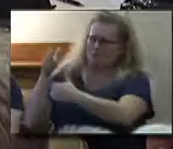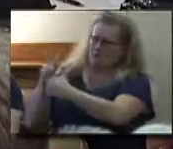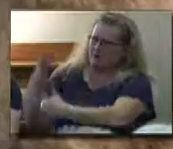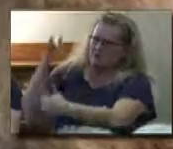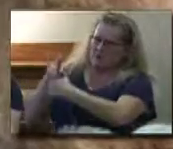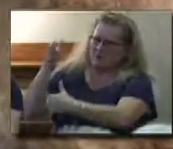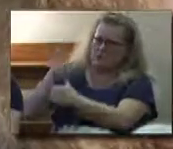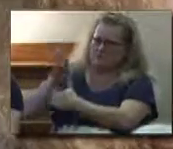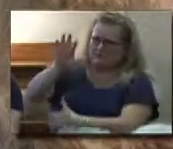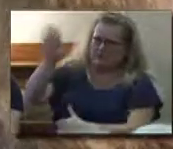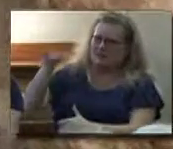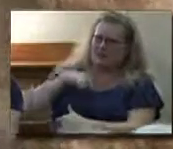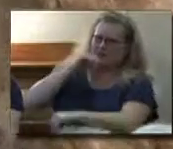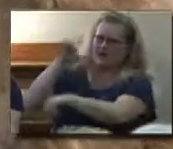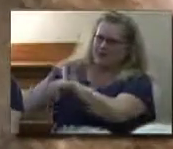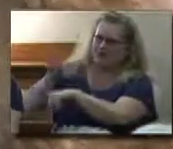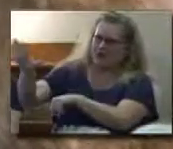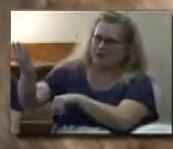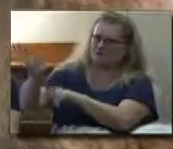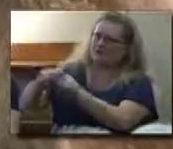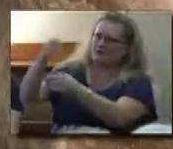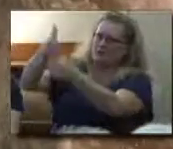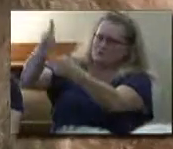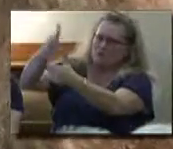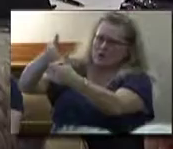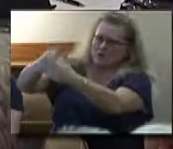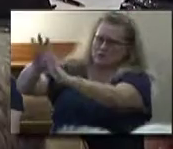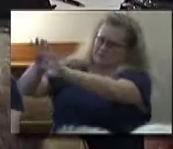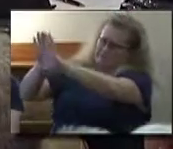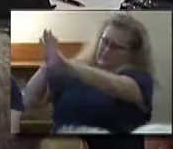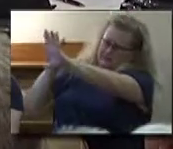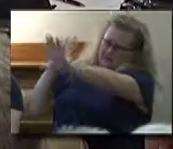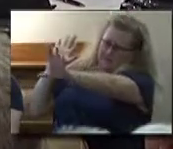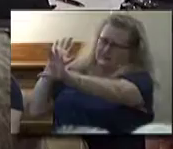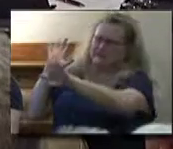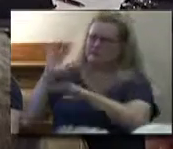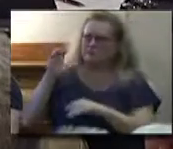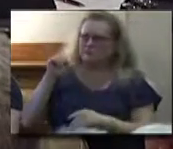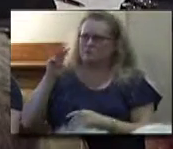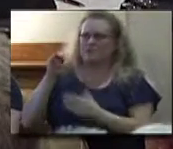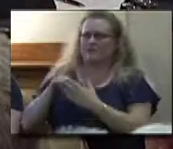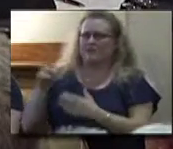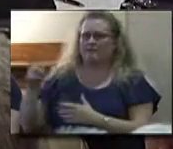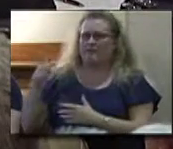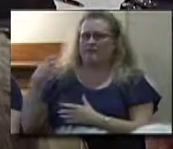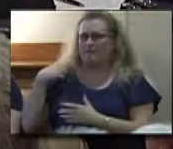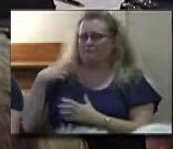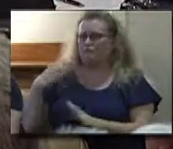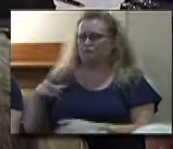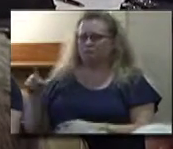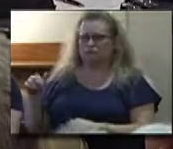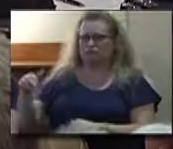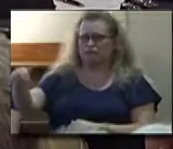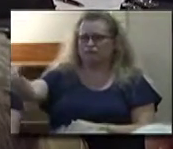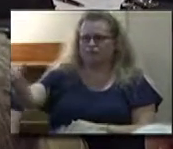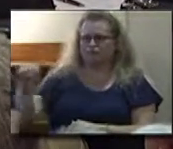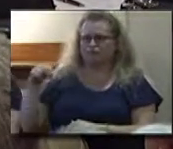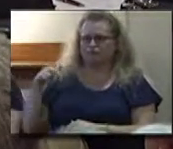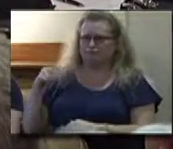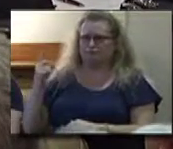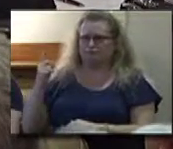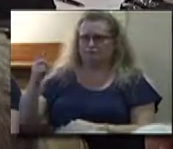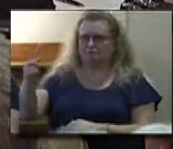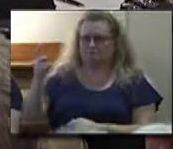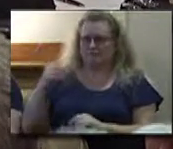I'm not going to touch it. They have large windows so that the correctional officers walking around can see what's going on.